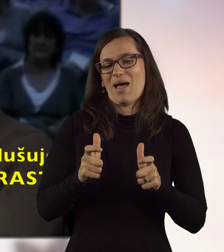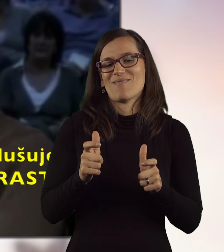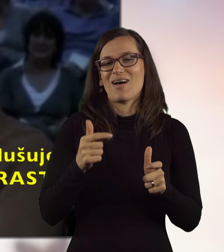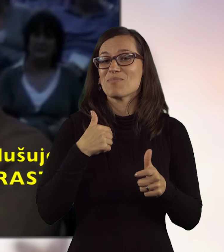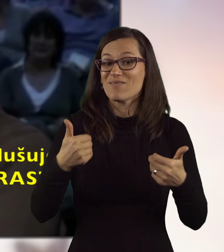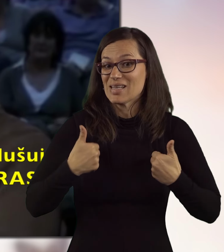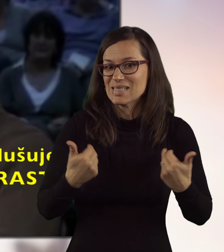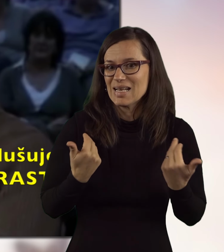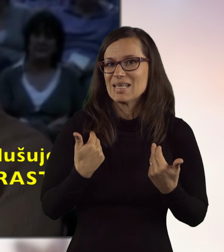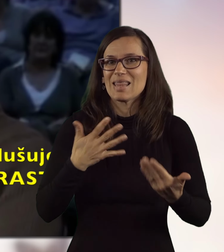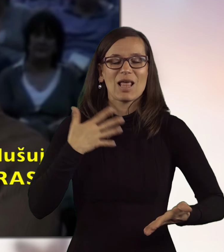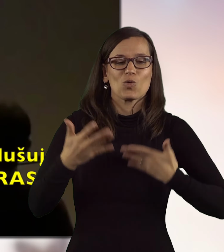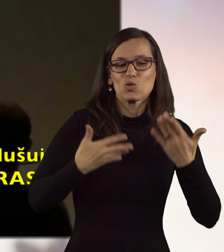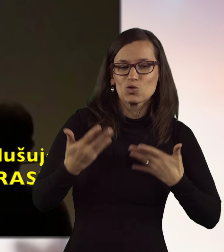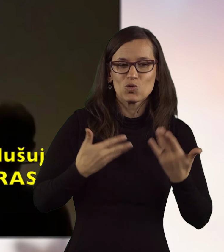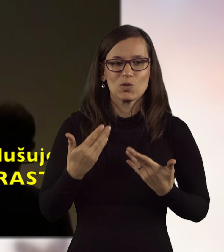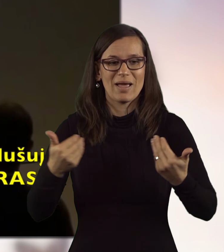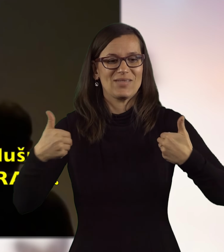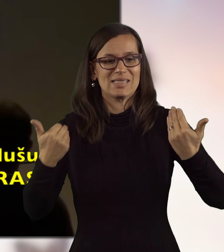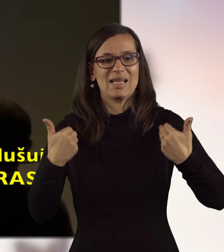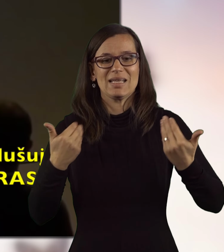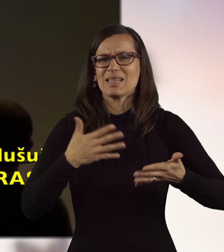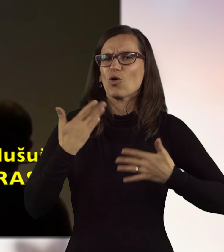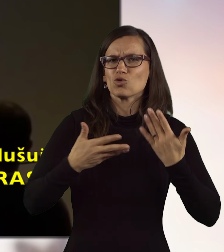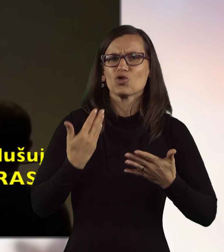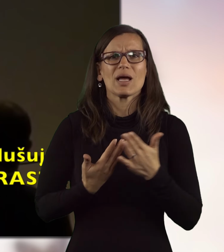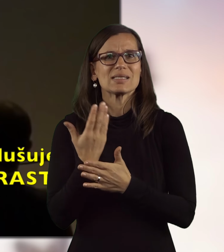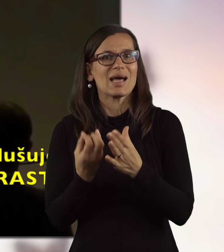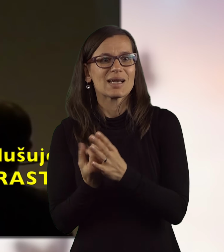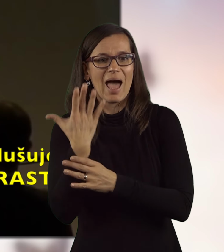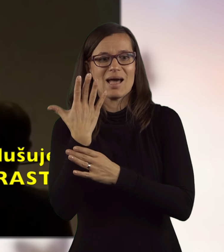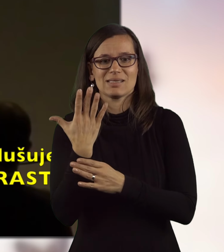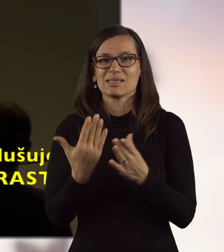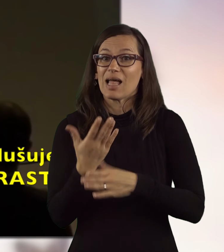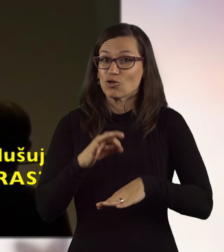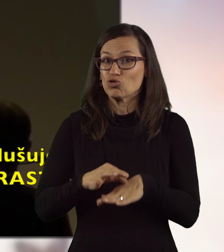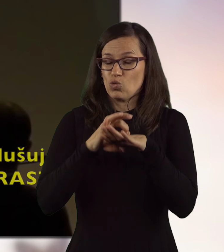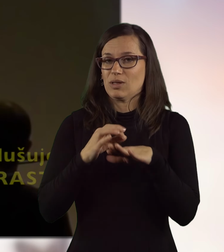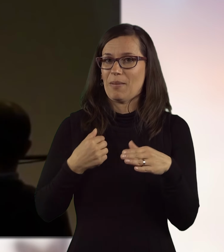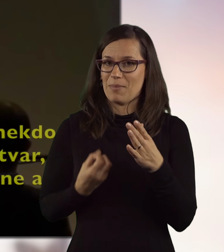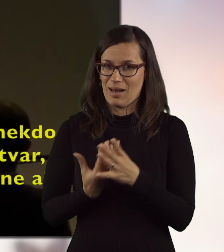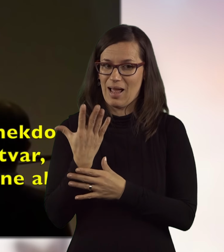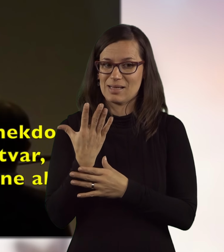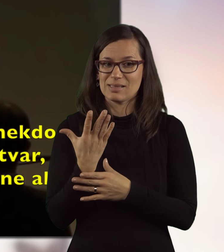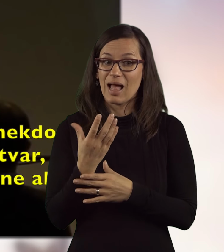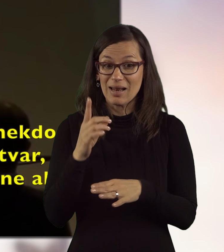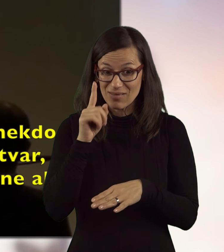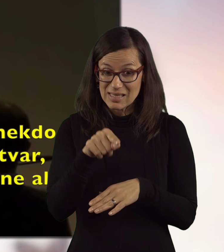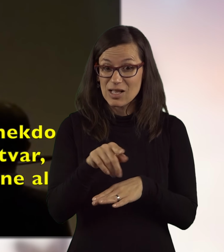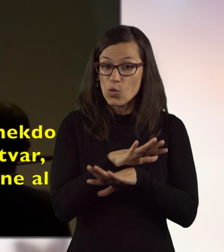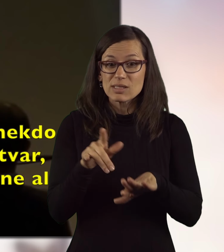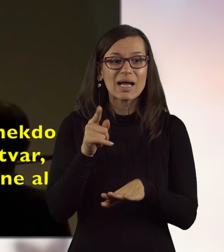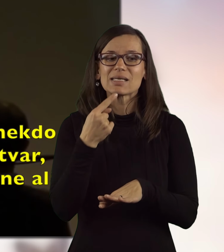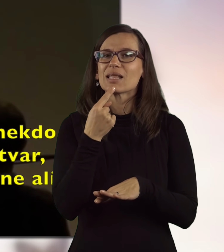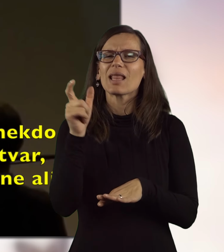the joy of it, for the thrill of it, for the joy of it, for the thrill of it, for the expansion of it, for the feeling of it, for the feeling of it. Do you know that